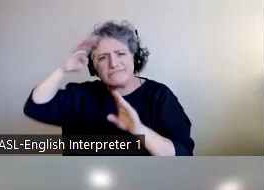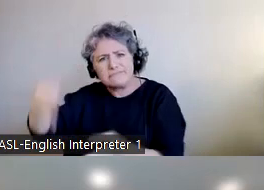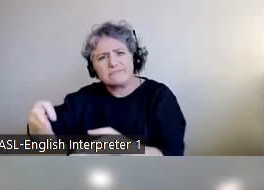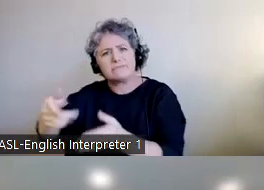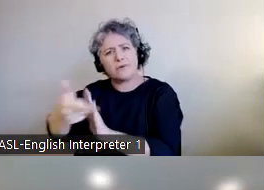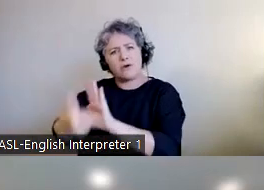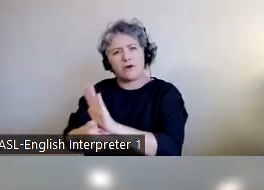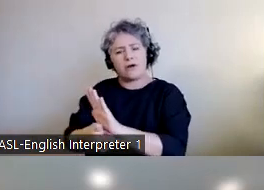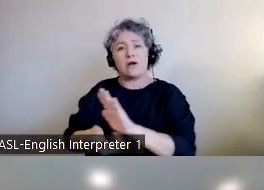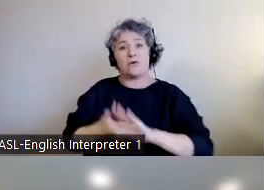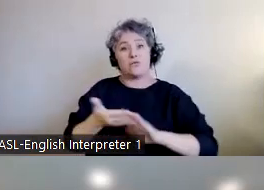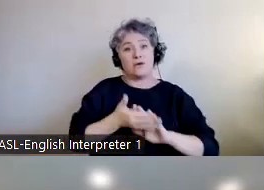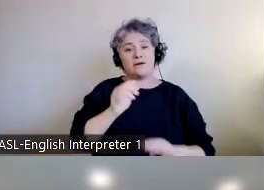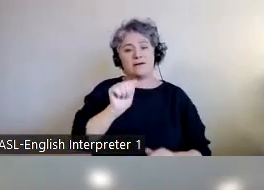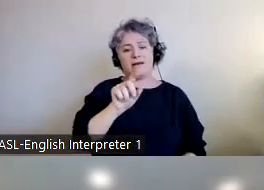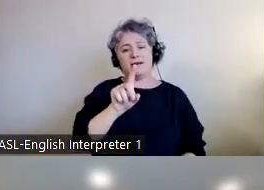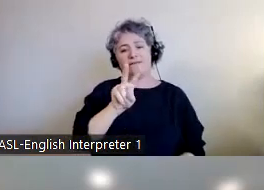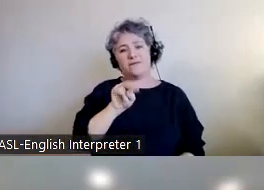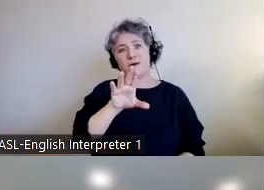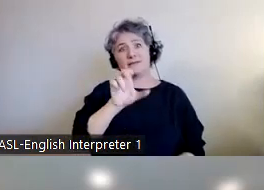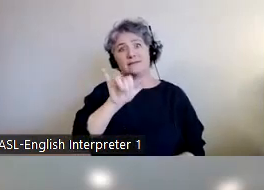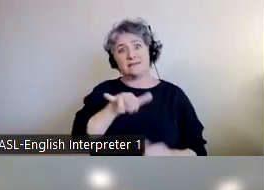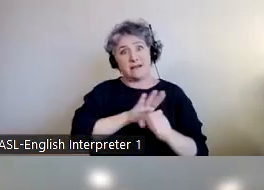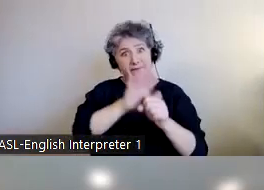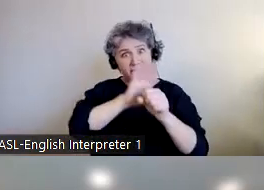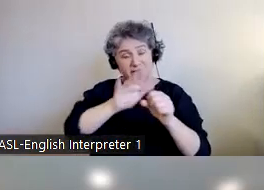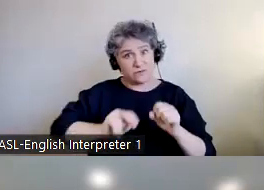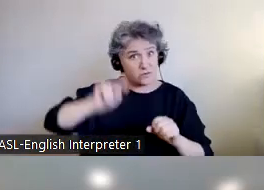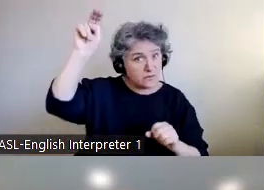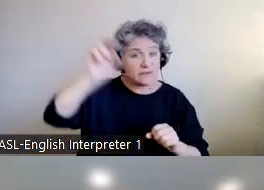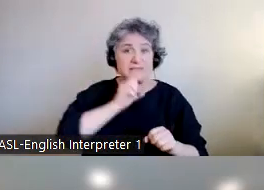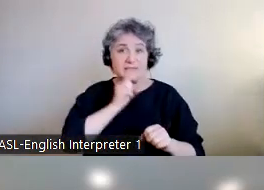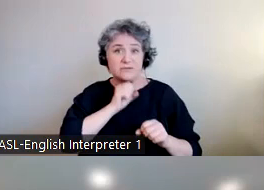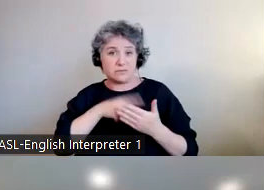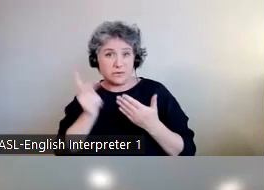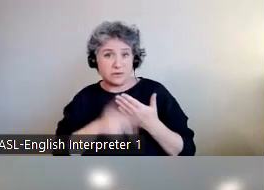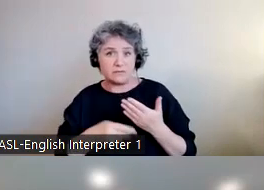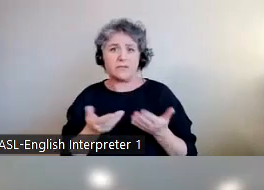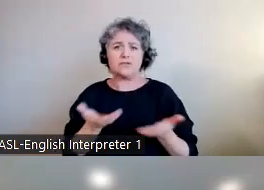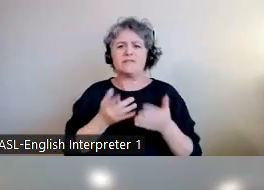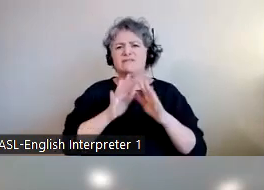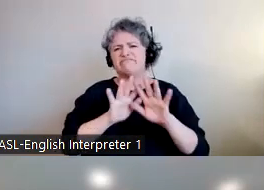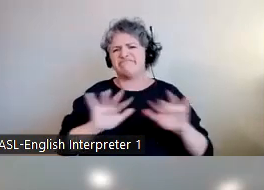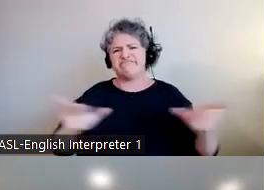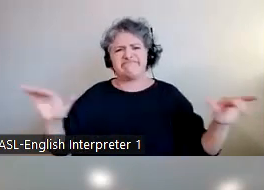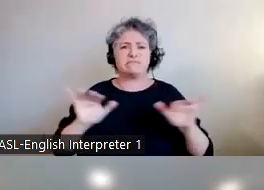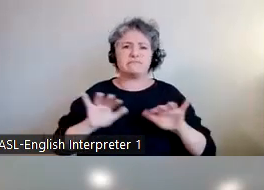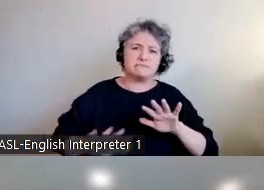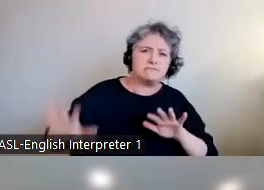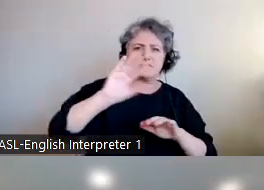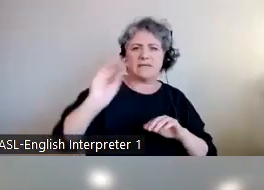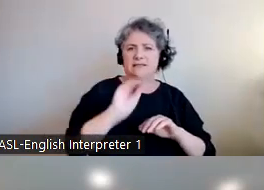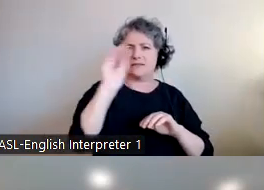North for Elders and Seniors program, providing services to low-income seniors across Northern